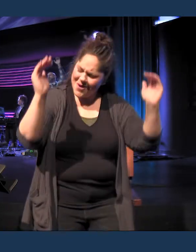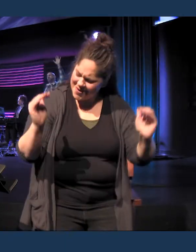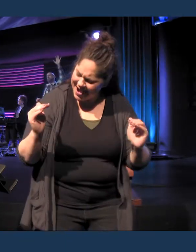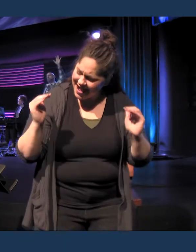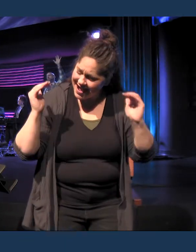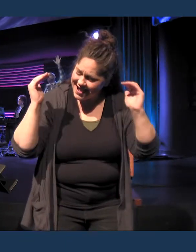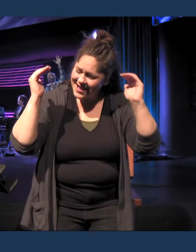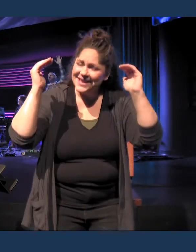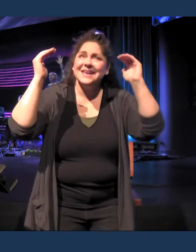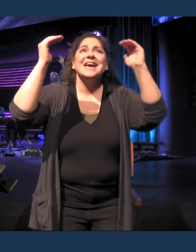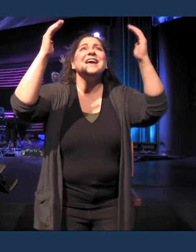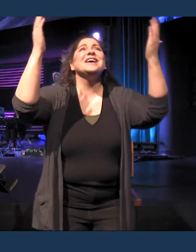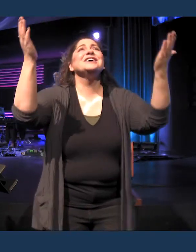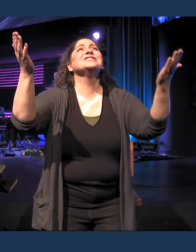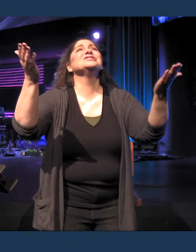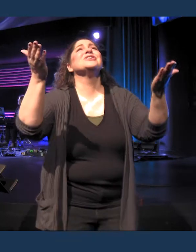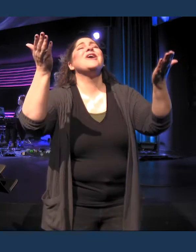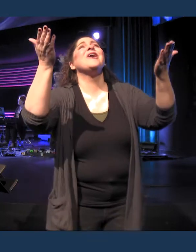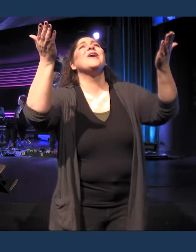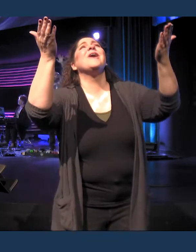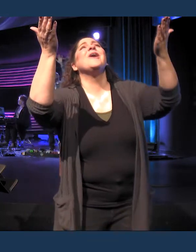thee. Oh, I